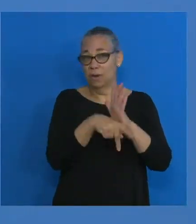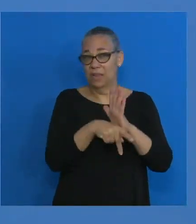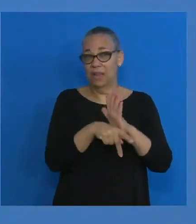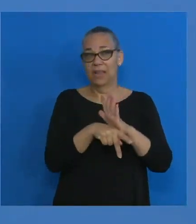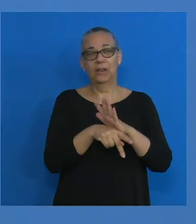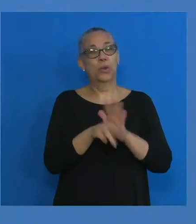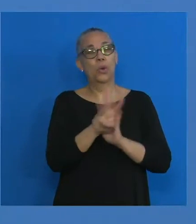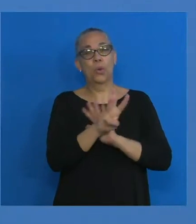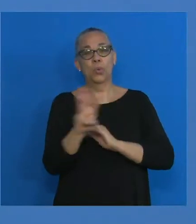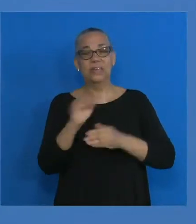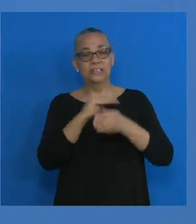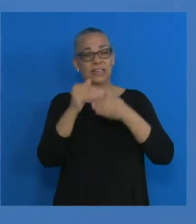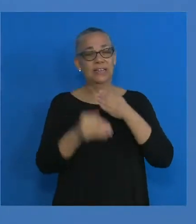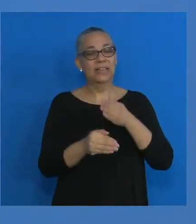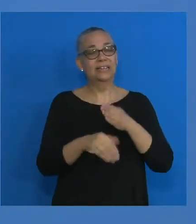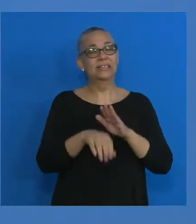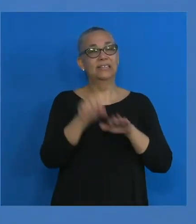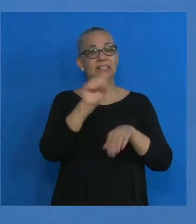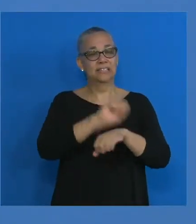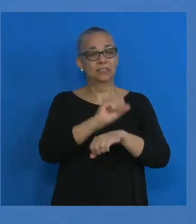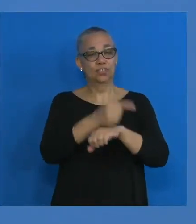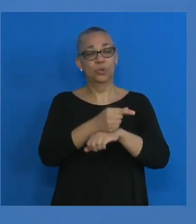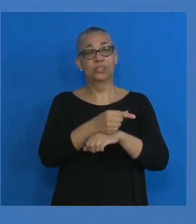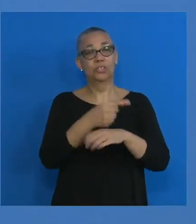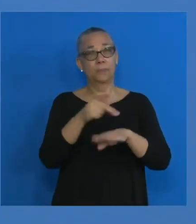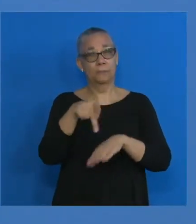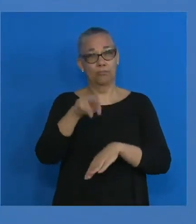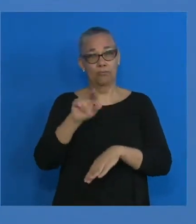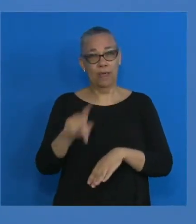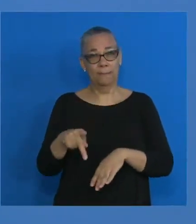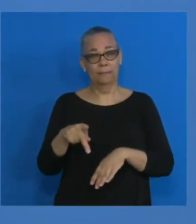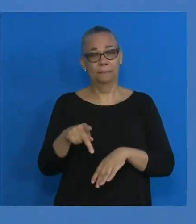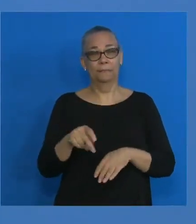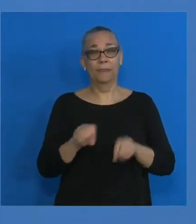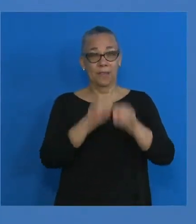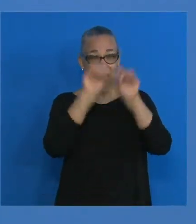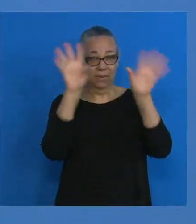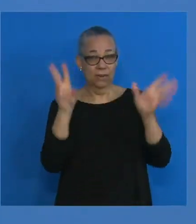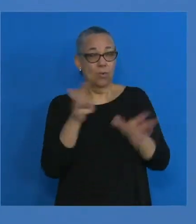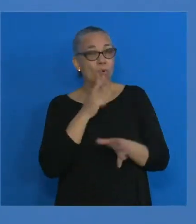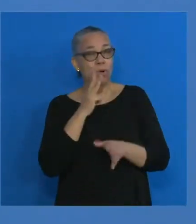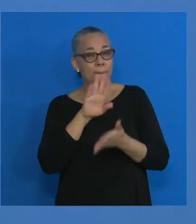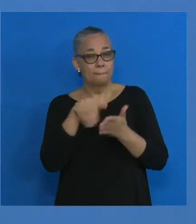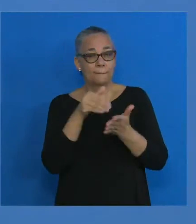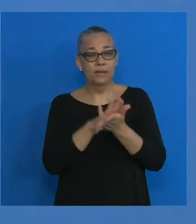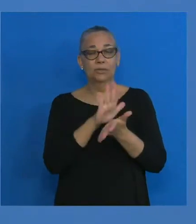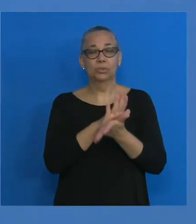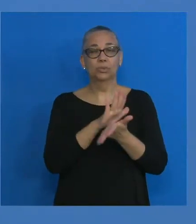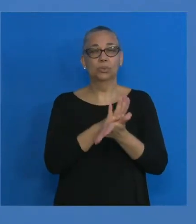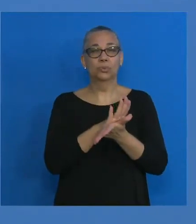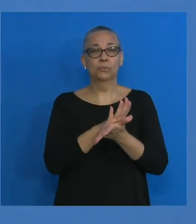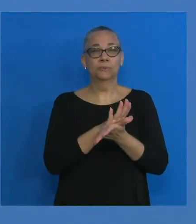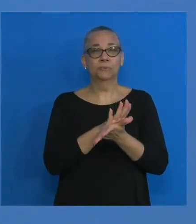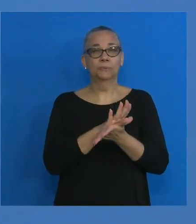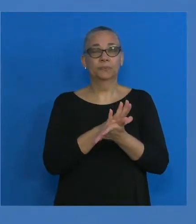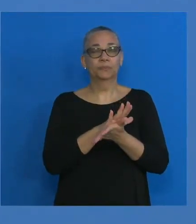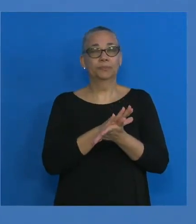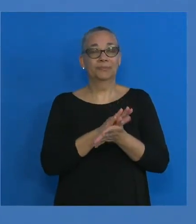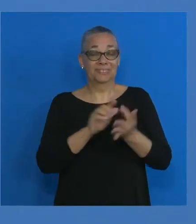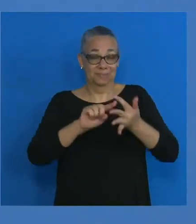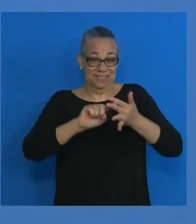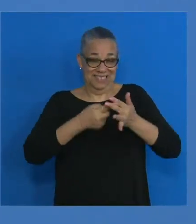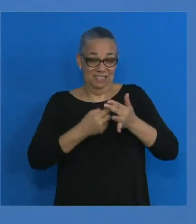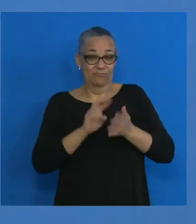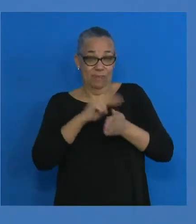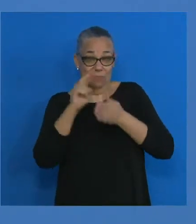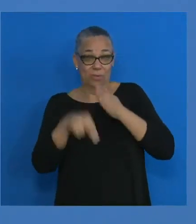Primary, and St. George's Prep. Clearwater Middle School. In the case of Clearwater Middle School, the initial report